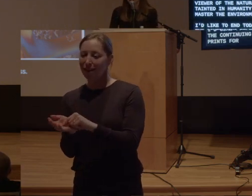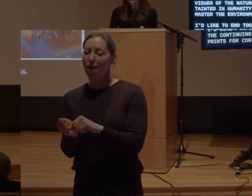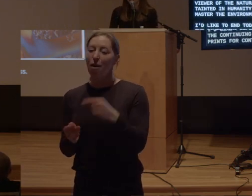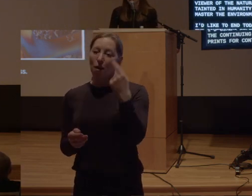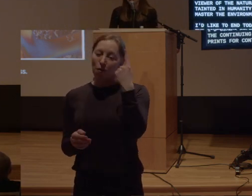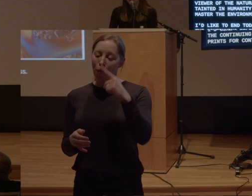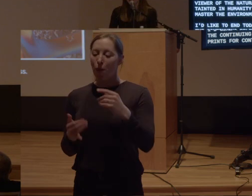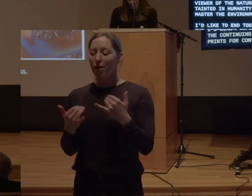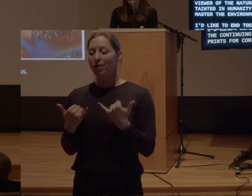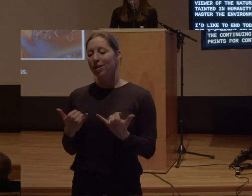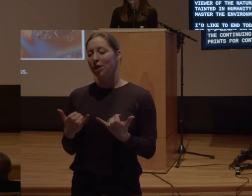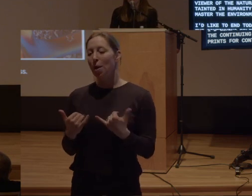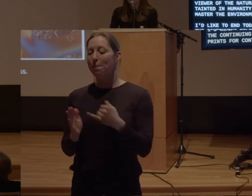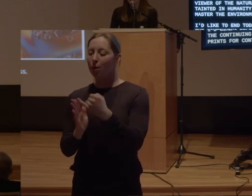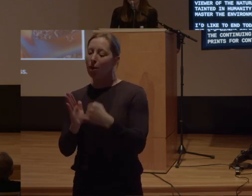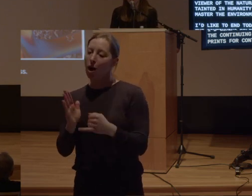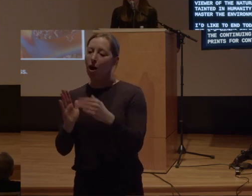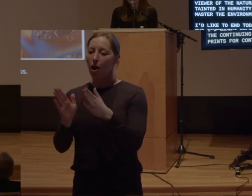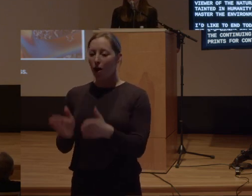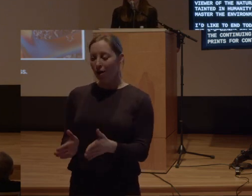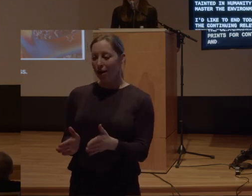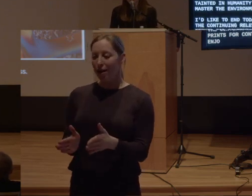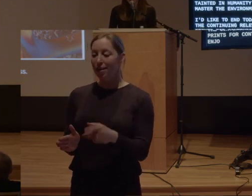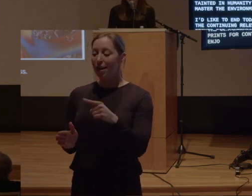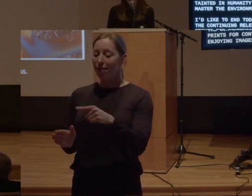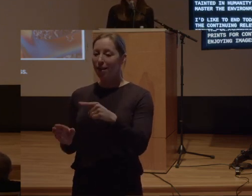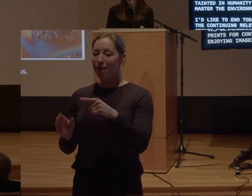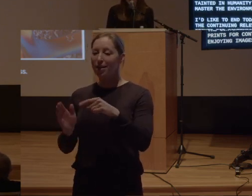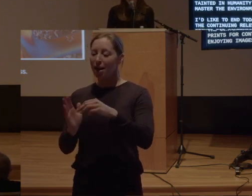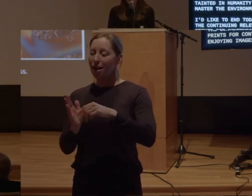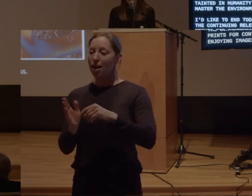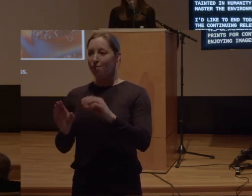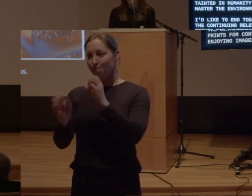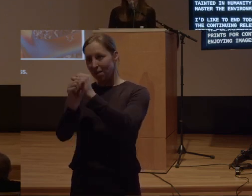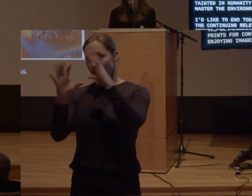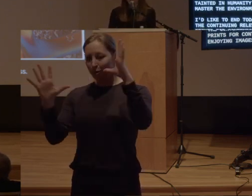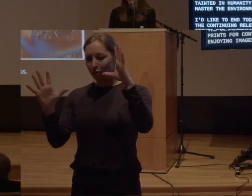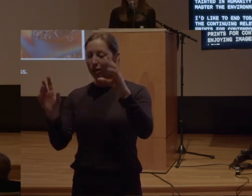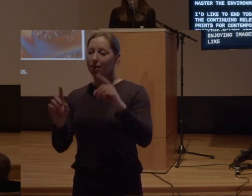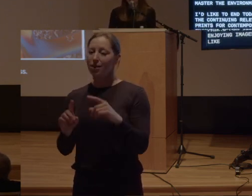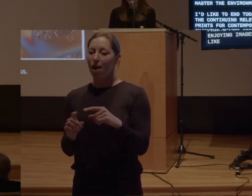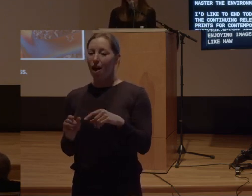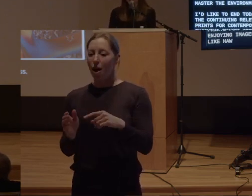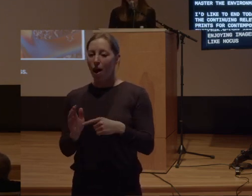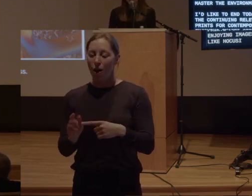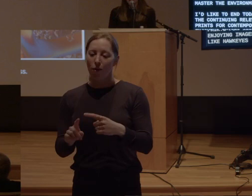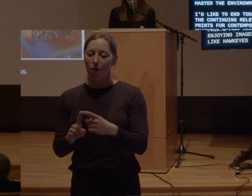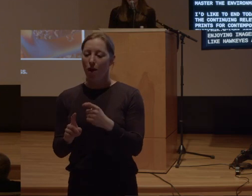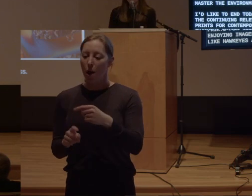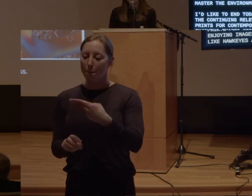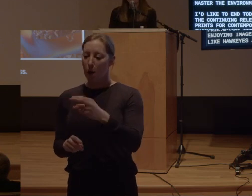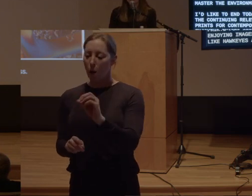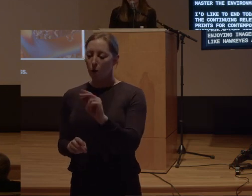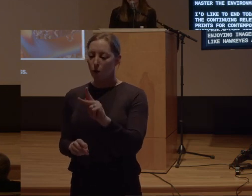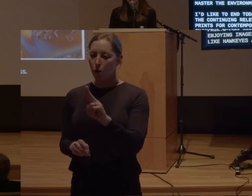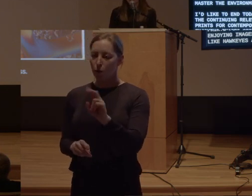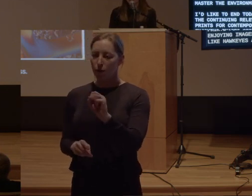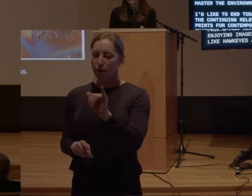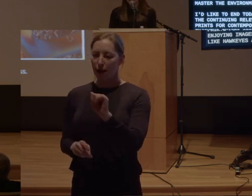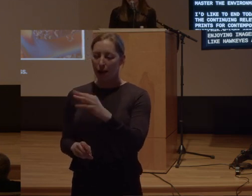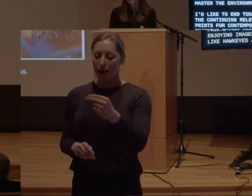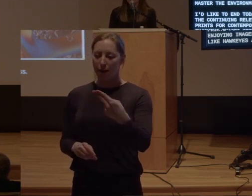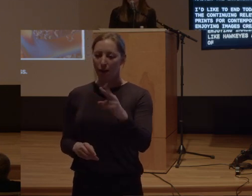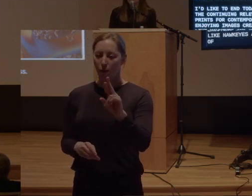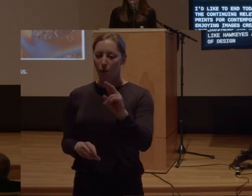contemporary artists, the masterful and enduring images created by woodblock printmakers like Hokusai and Hiroshige offer a wellspring